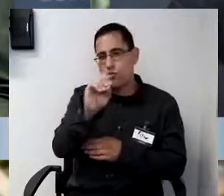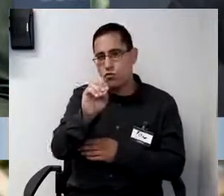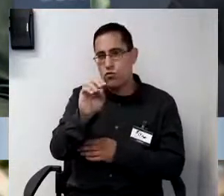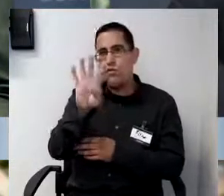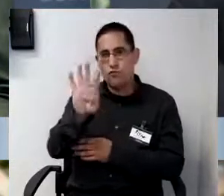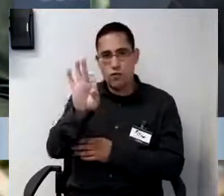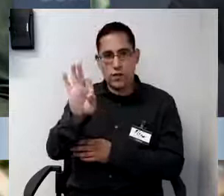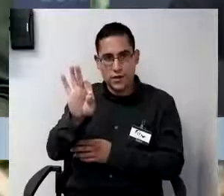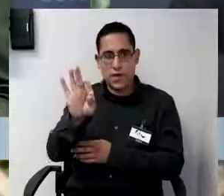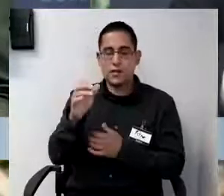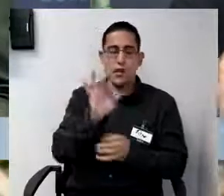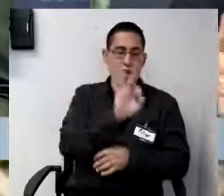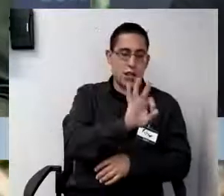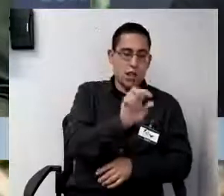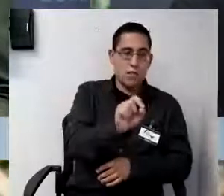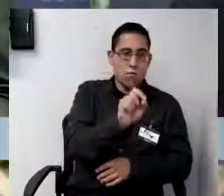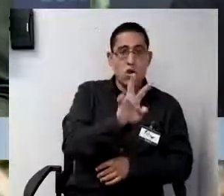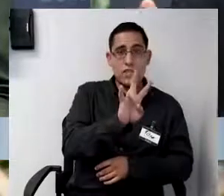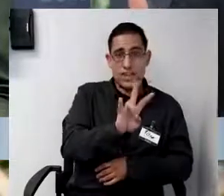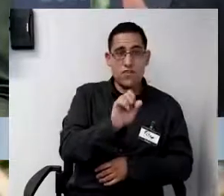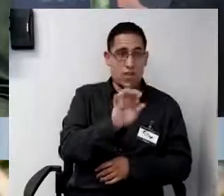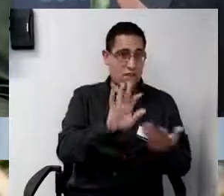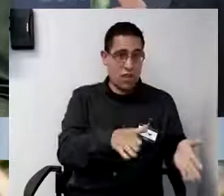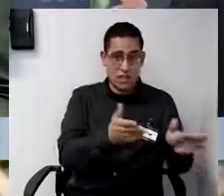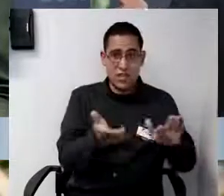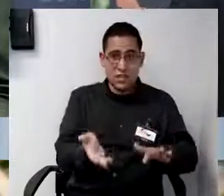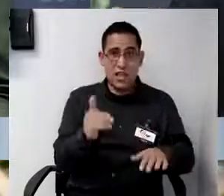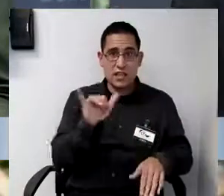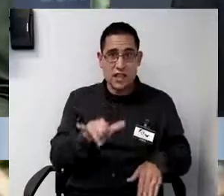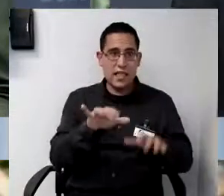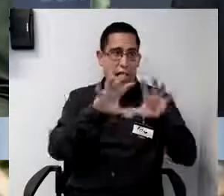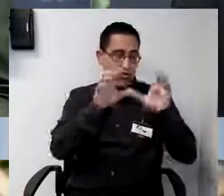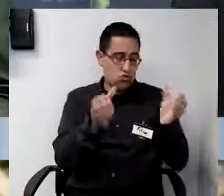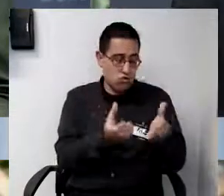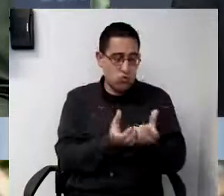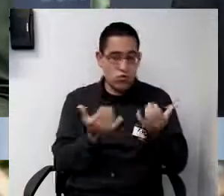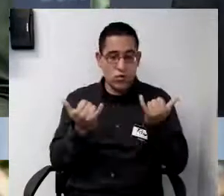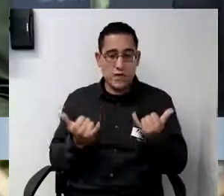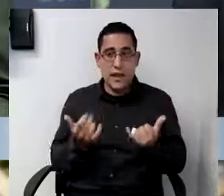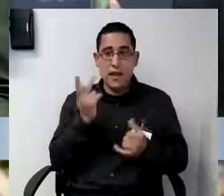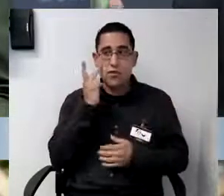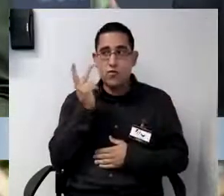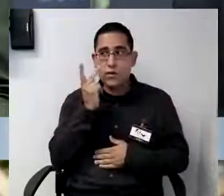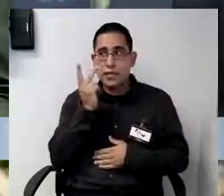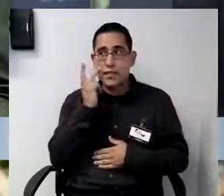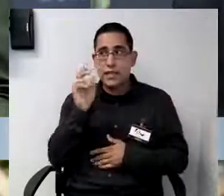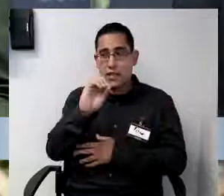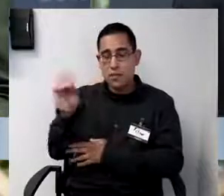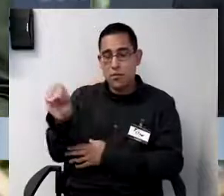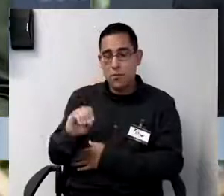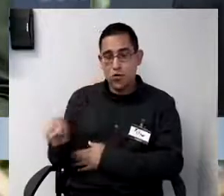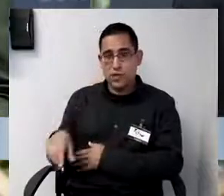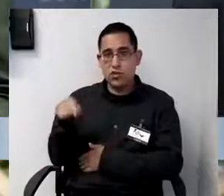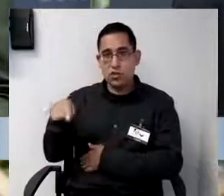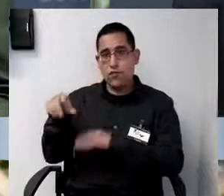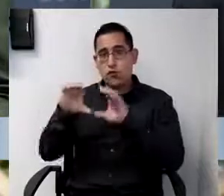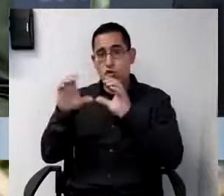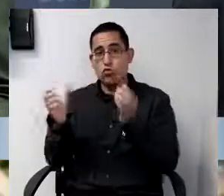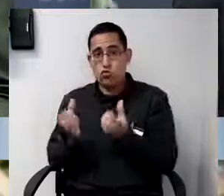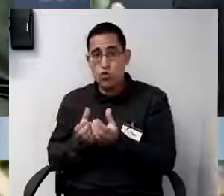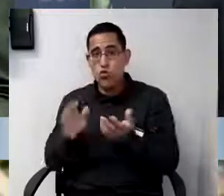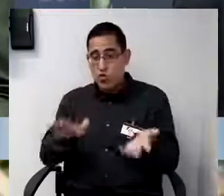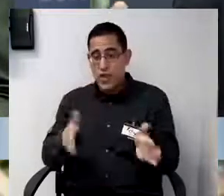9.7% of the deaths. So now you're going to see the percentage of total deaths, the percentage of those 7,800